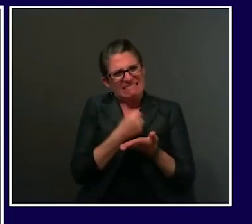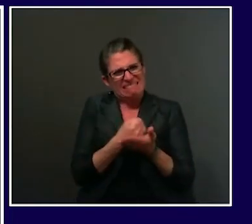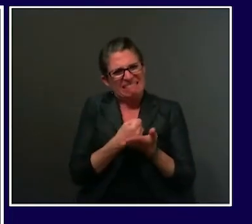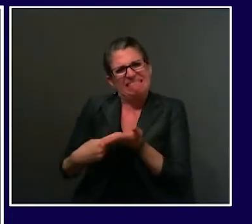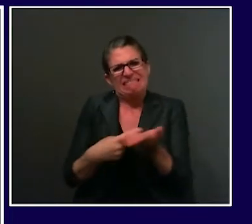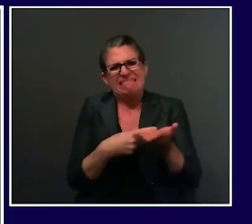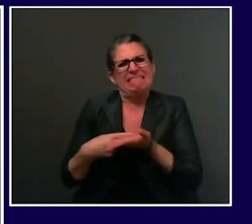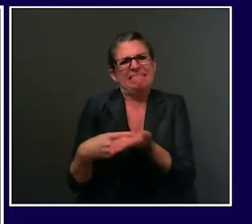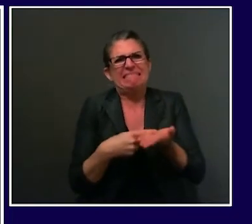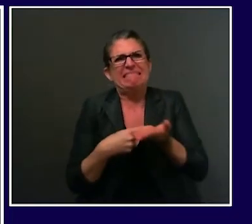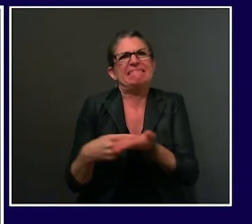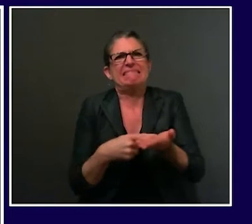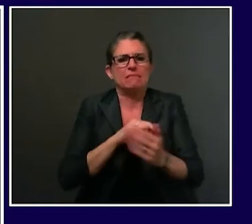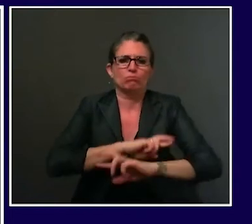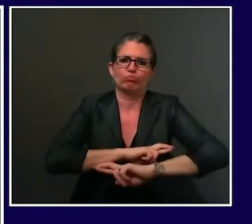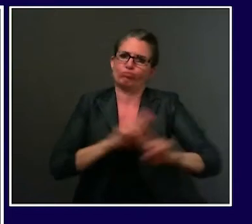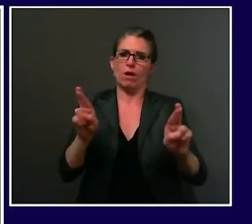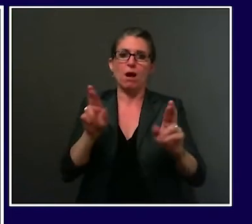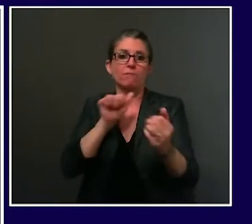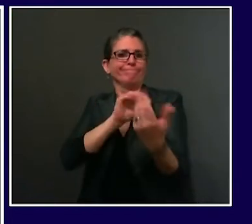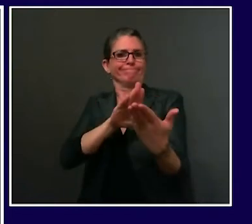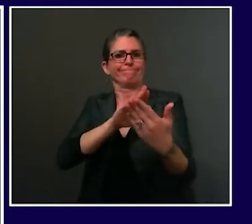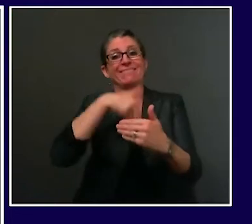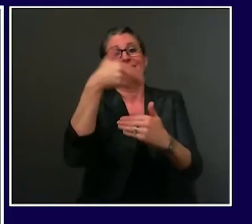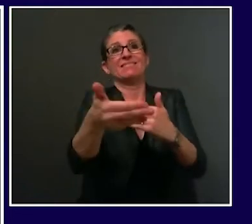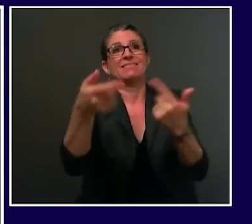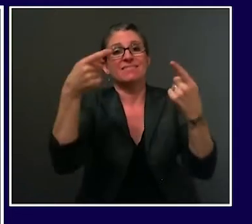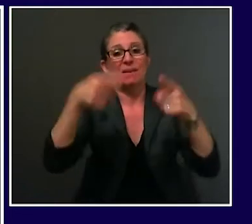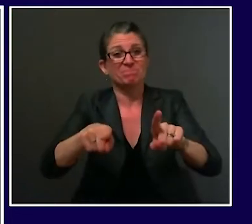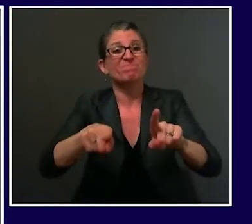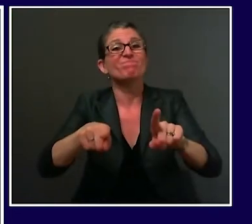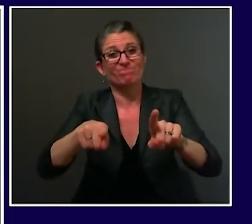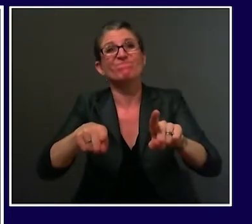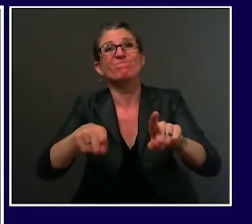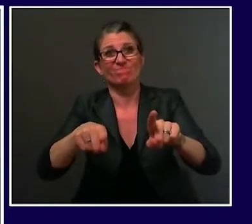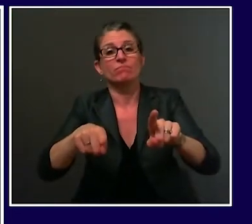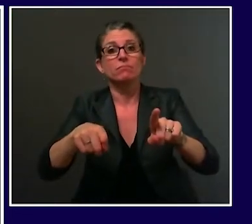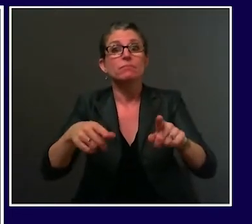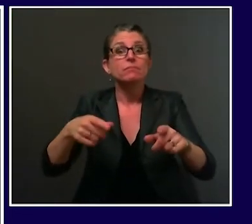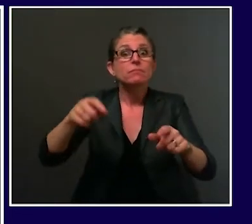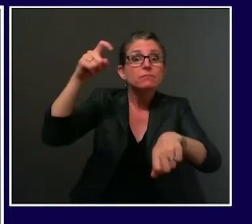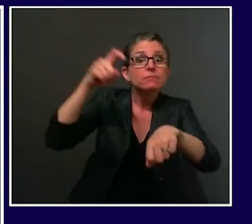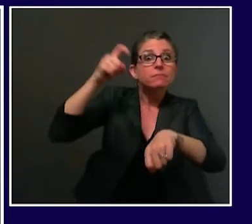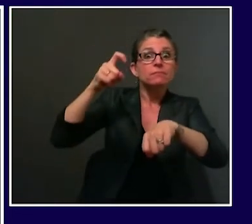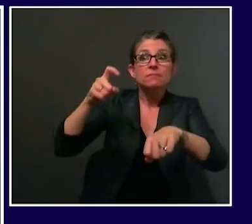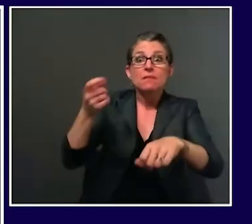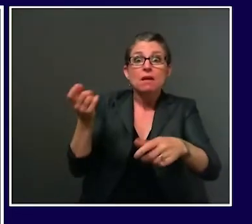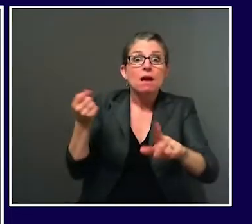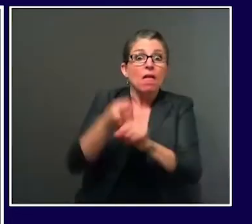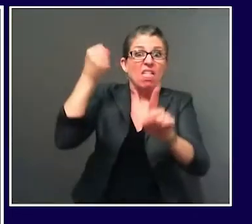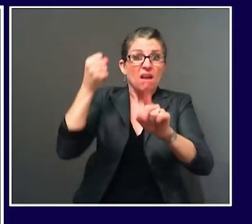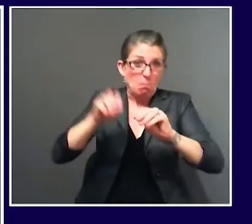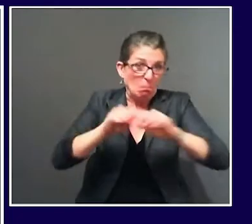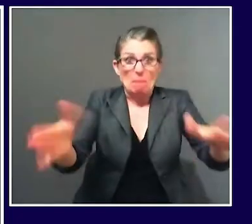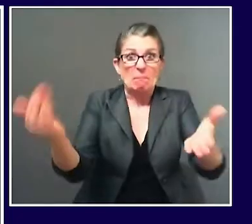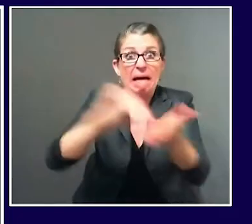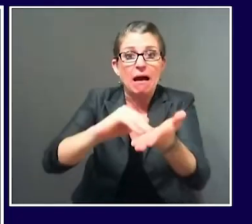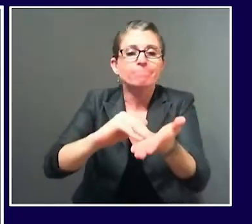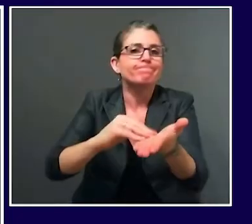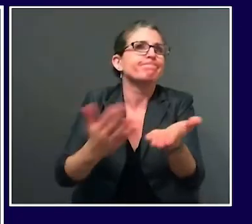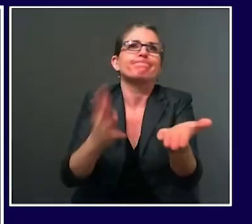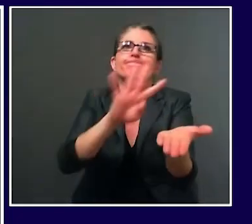be ready for the next situation, whatever that may look like. Again, to the extent that COVID-19